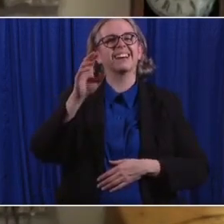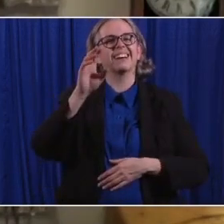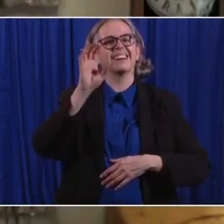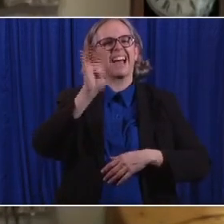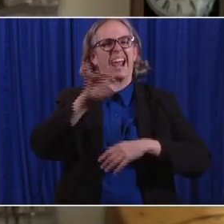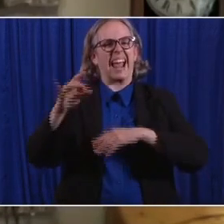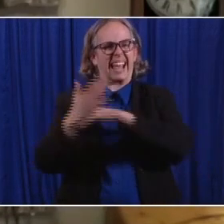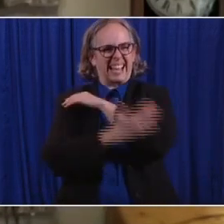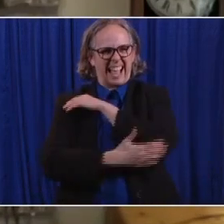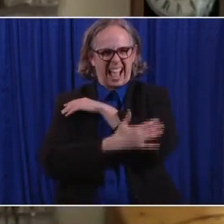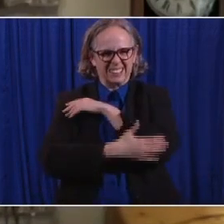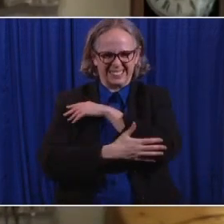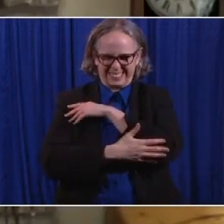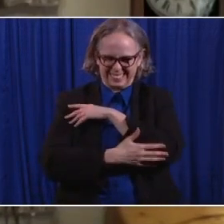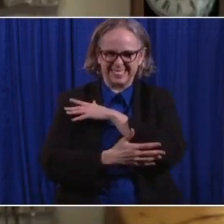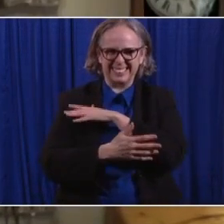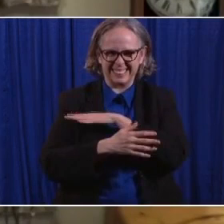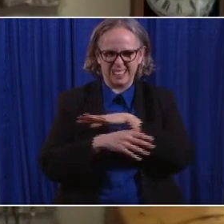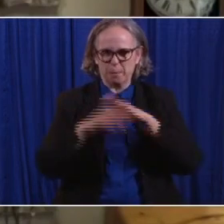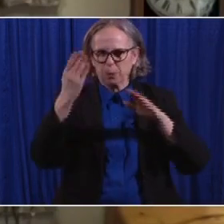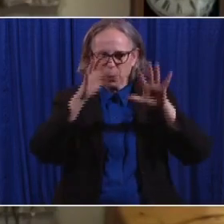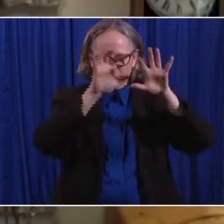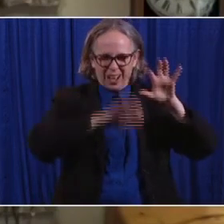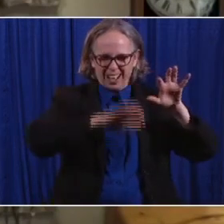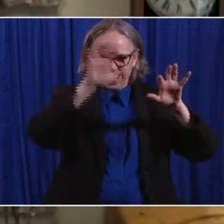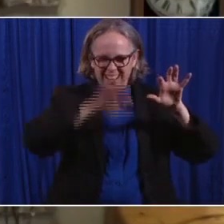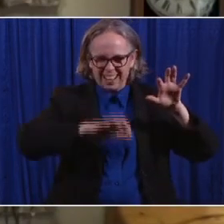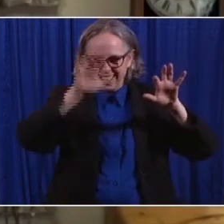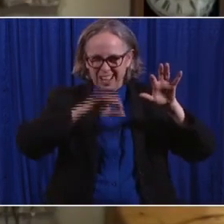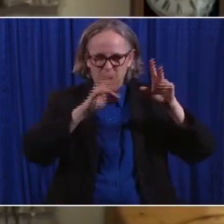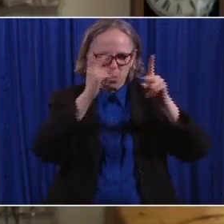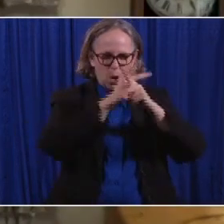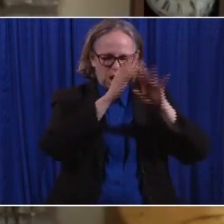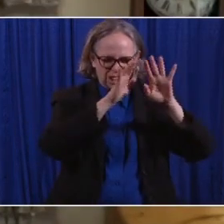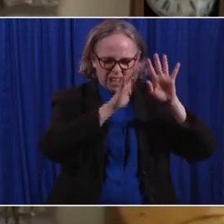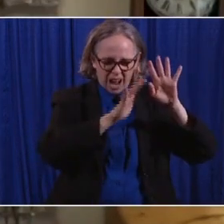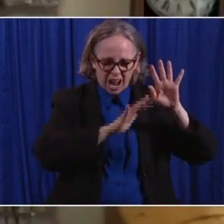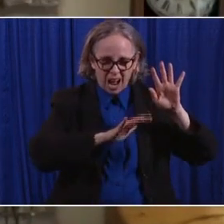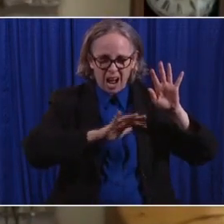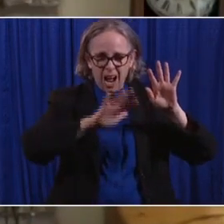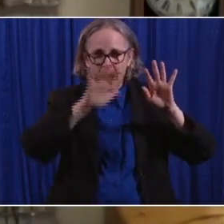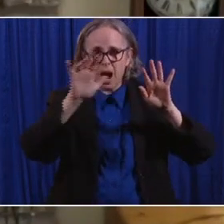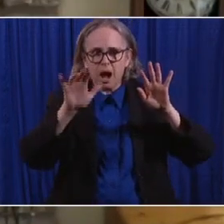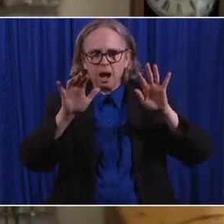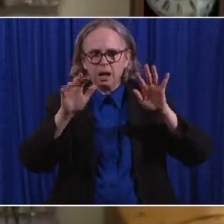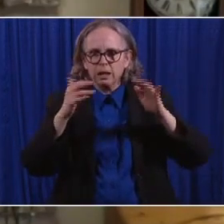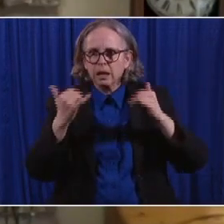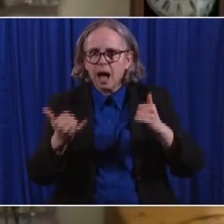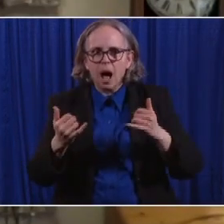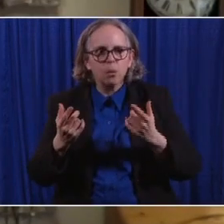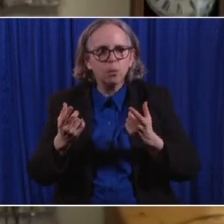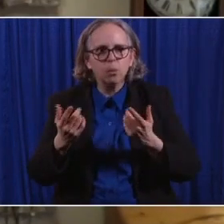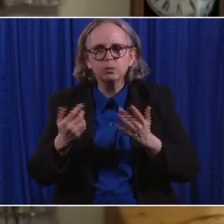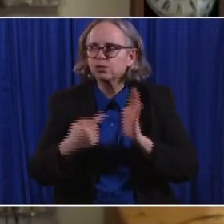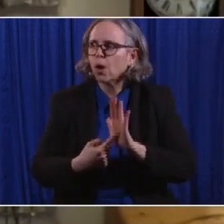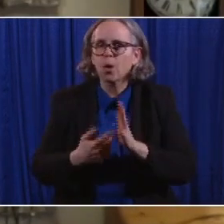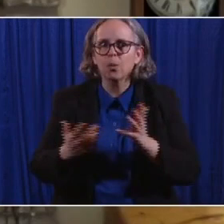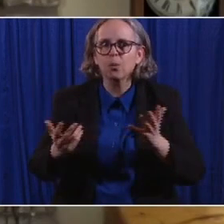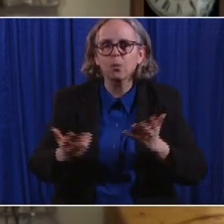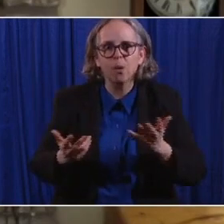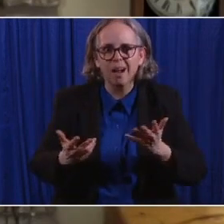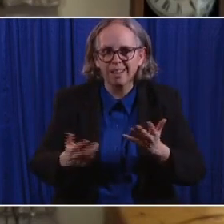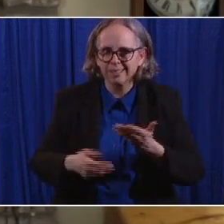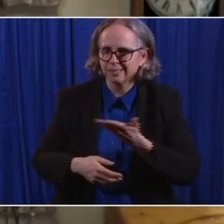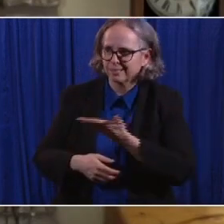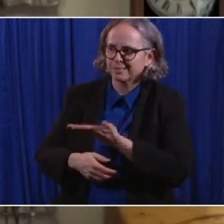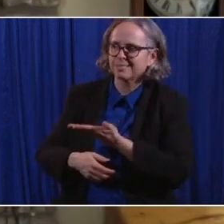88 counties ranked by high occurrence. So this is the chart that we've been showing you for some time.